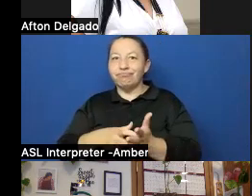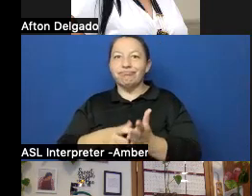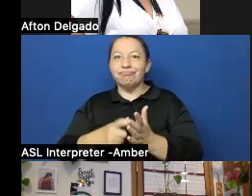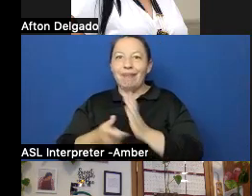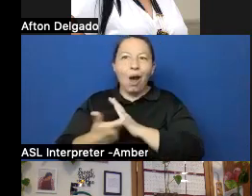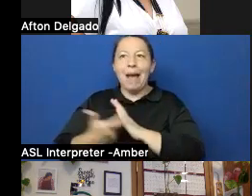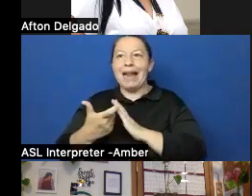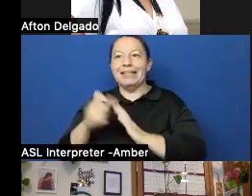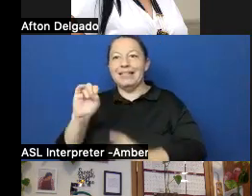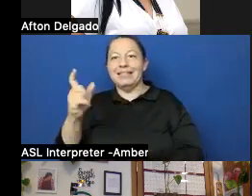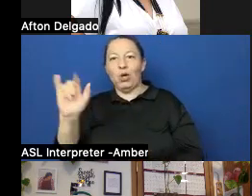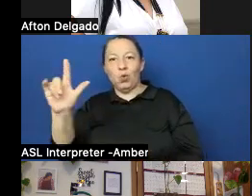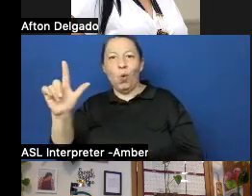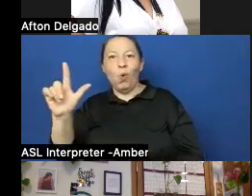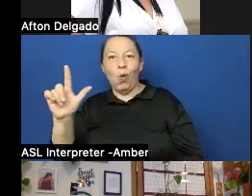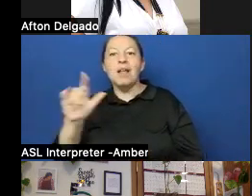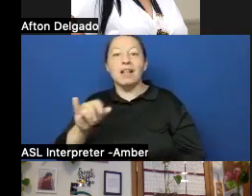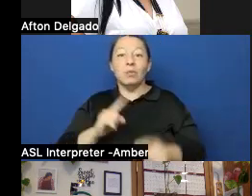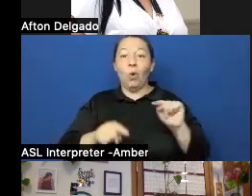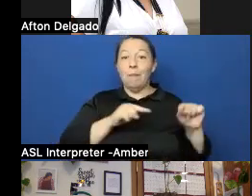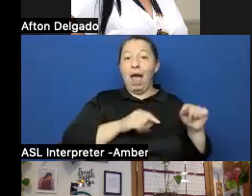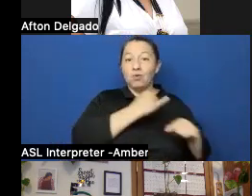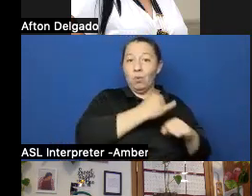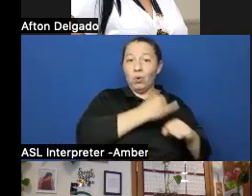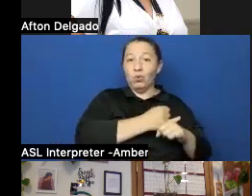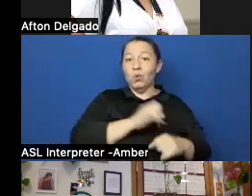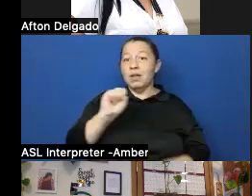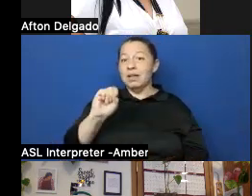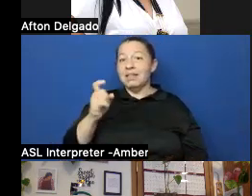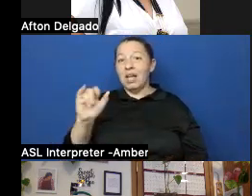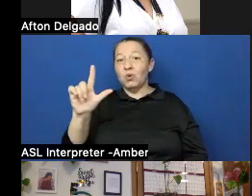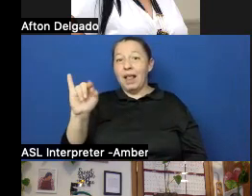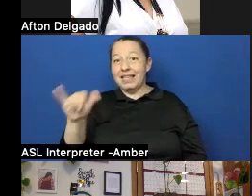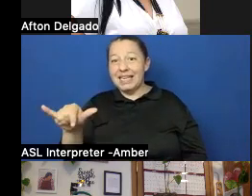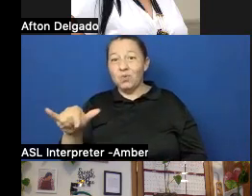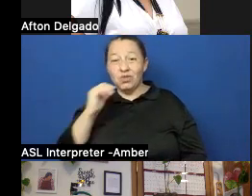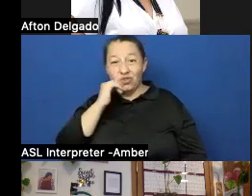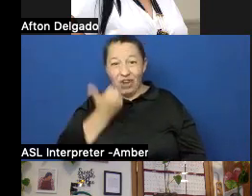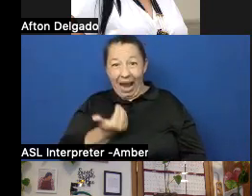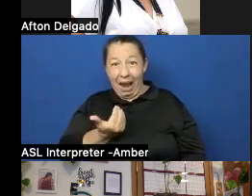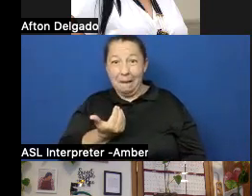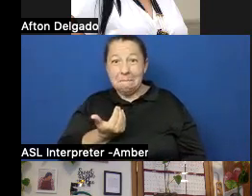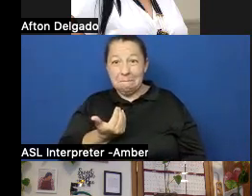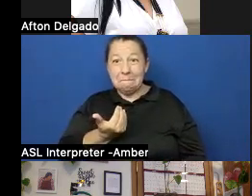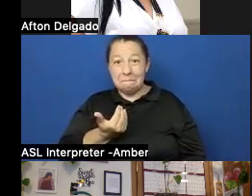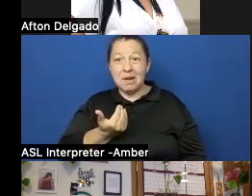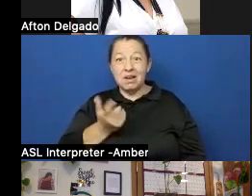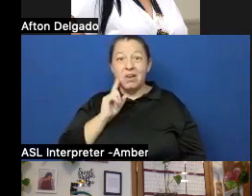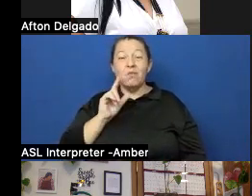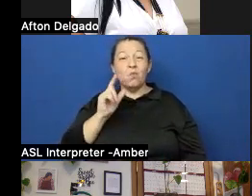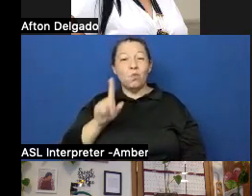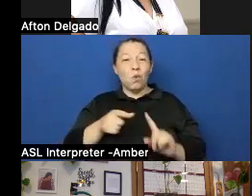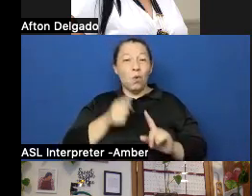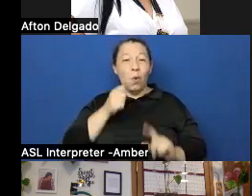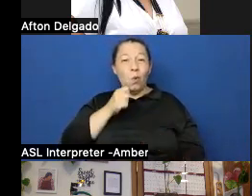boarding schools, where sexuality is a shame for gender, when women were put down, when there was words like